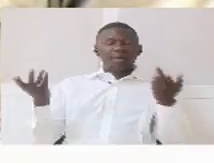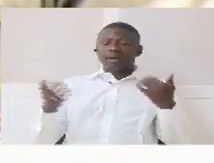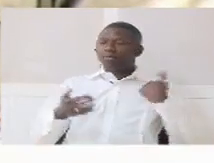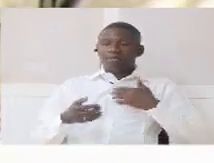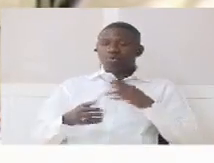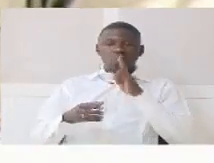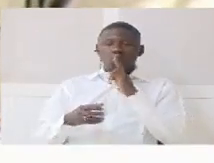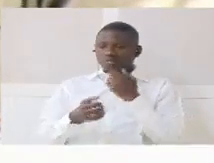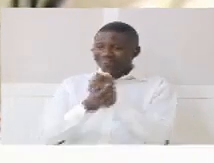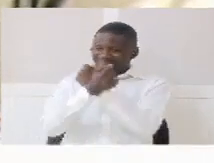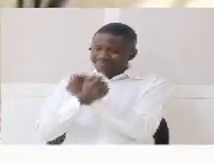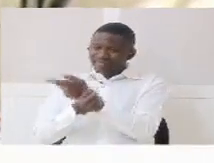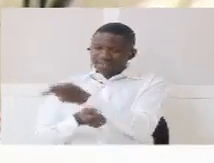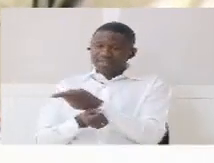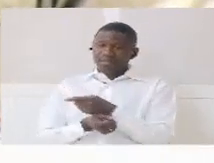Most of the detainees.